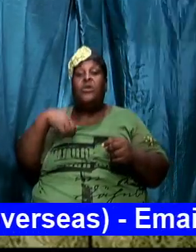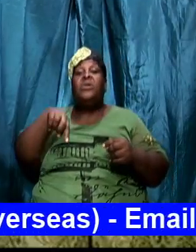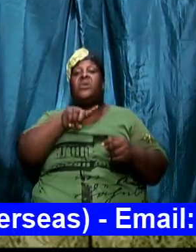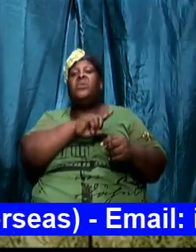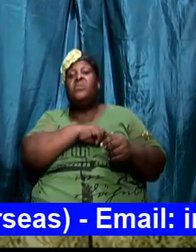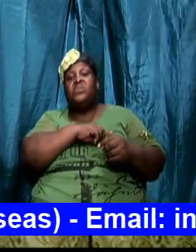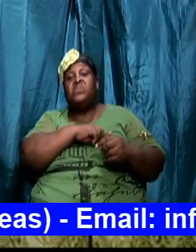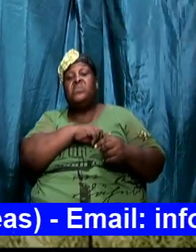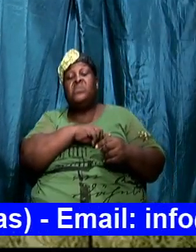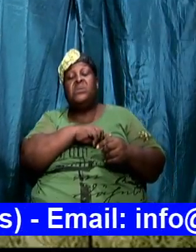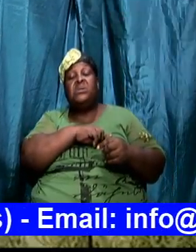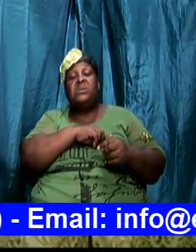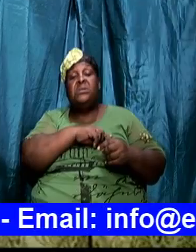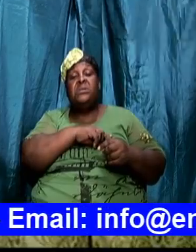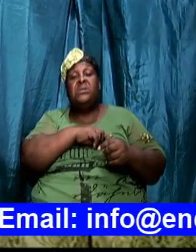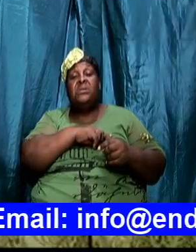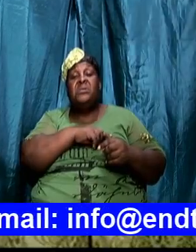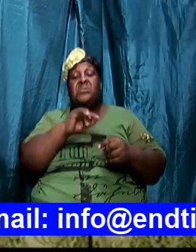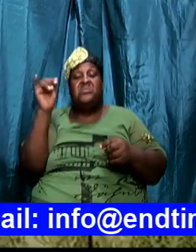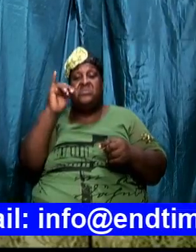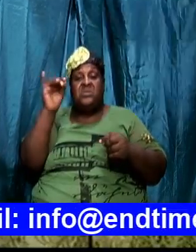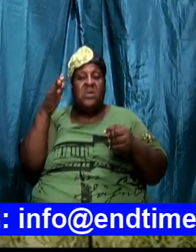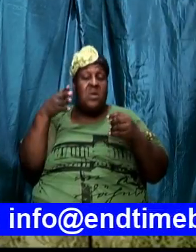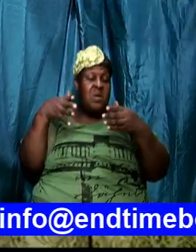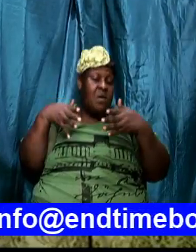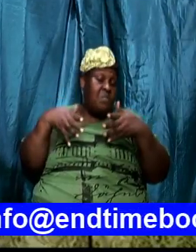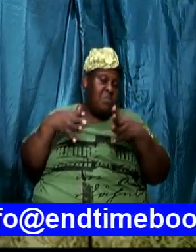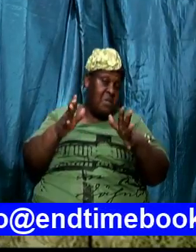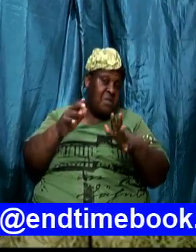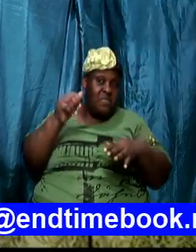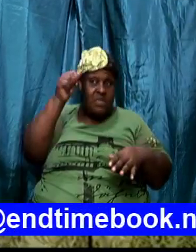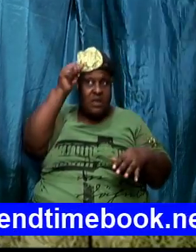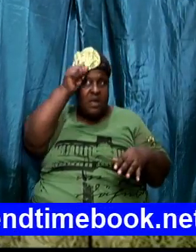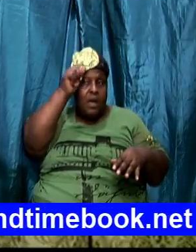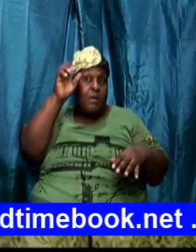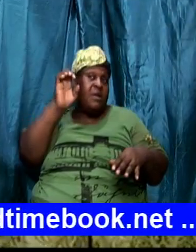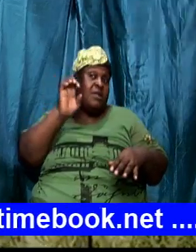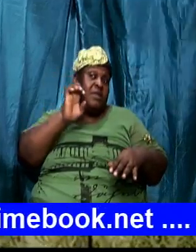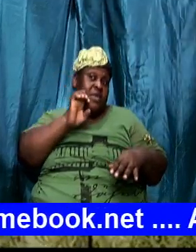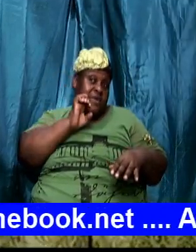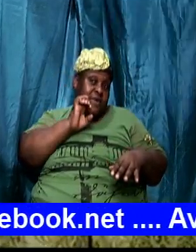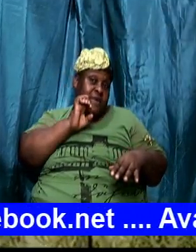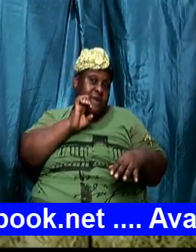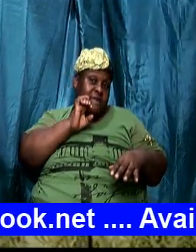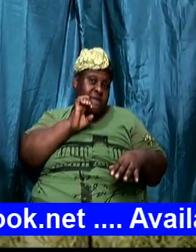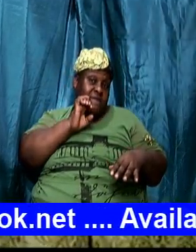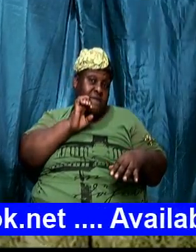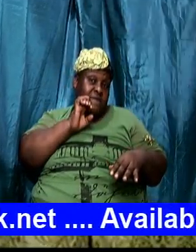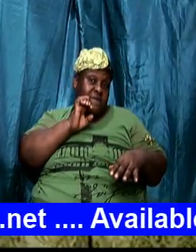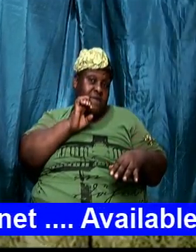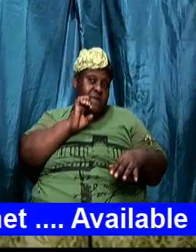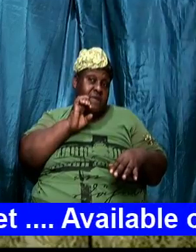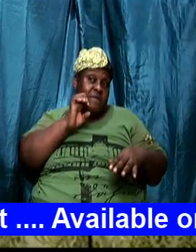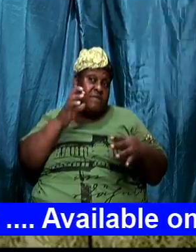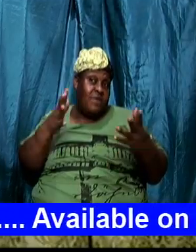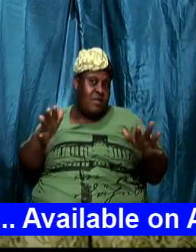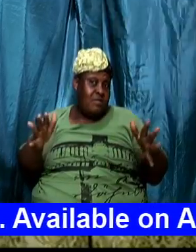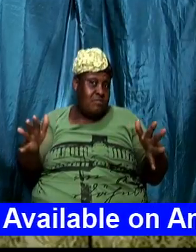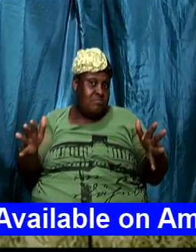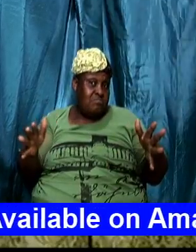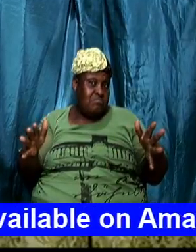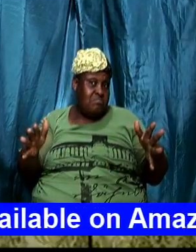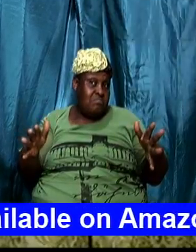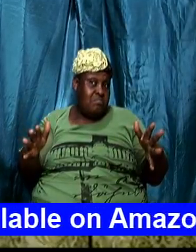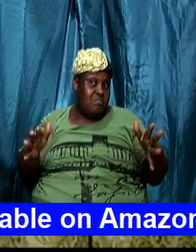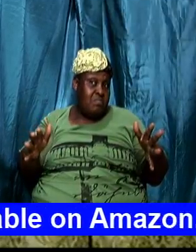up the same way that Adam and Eve ended. And I